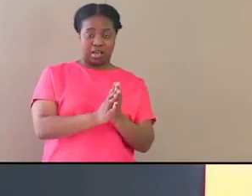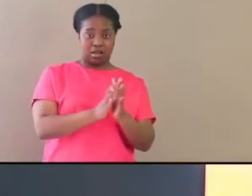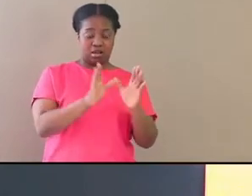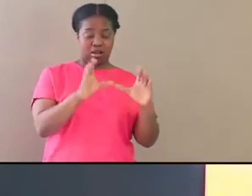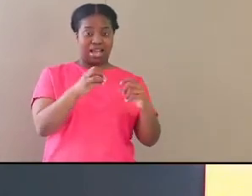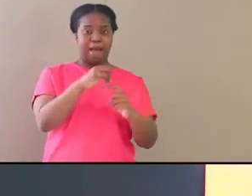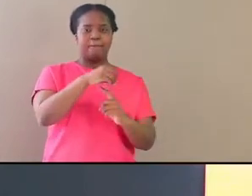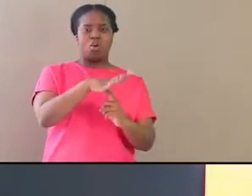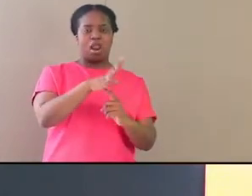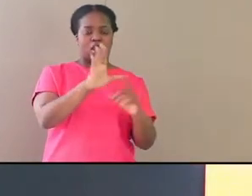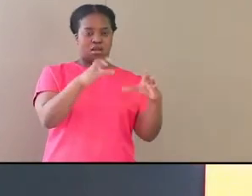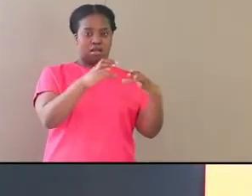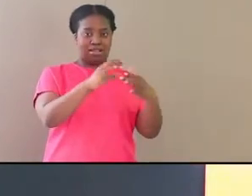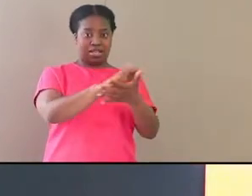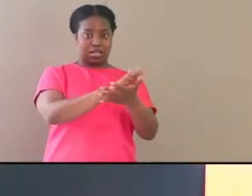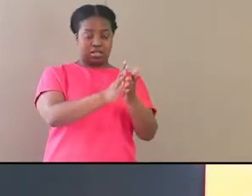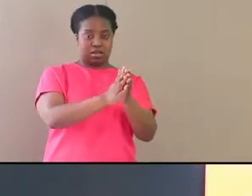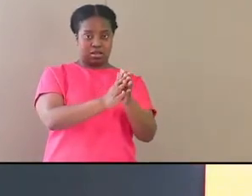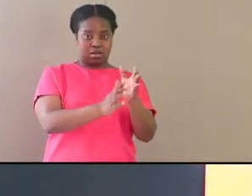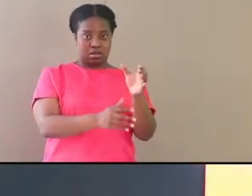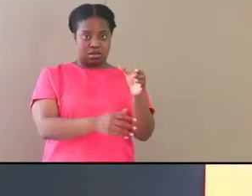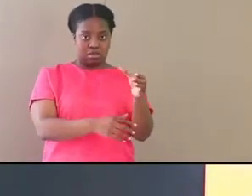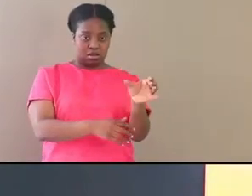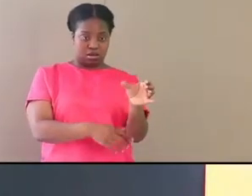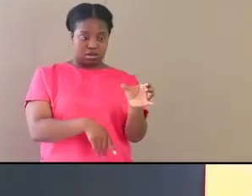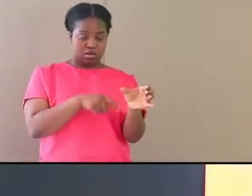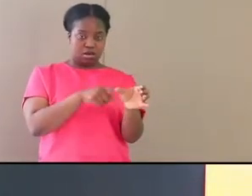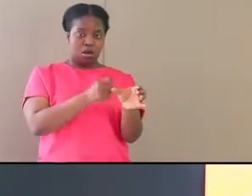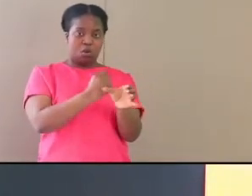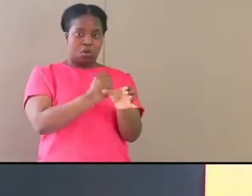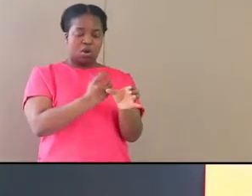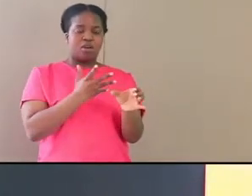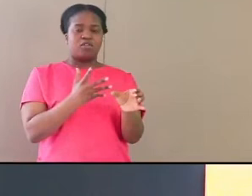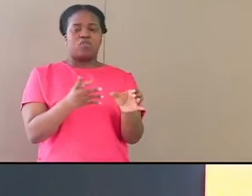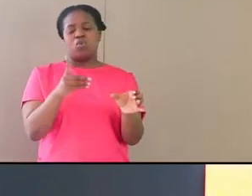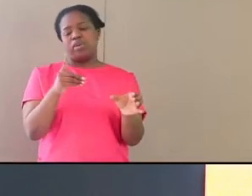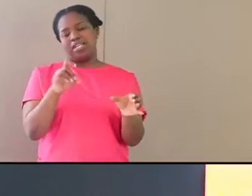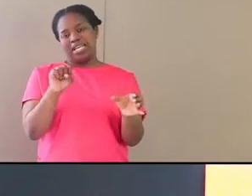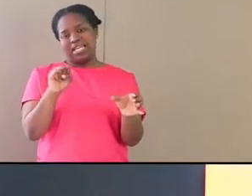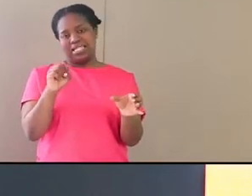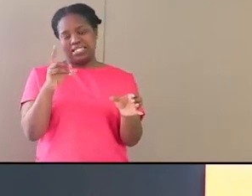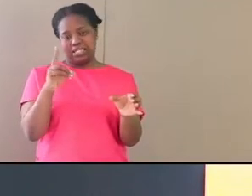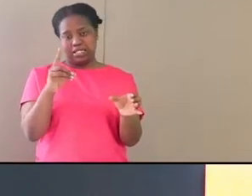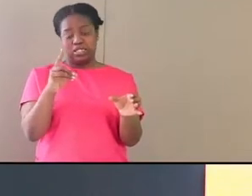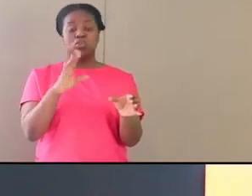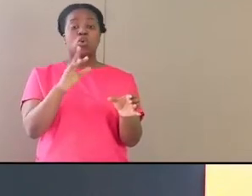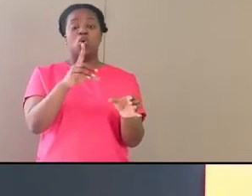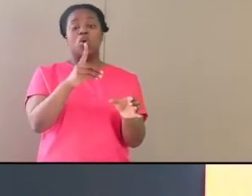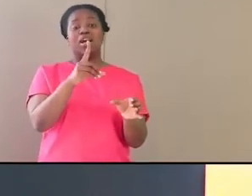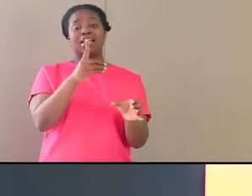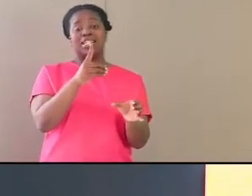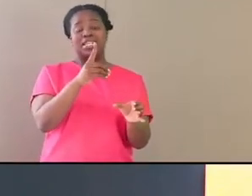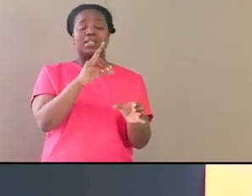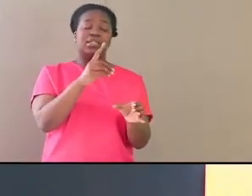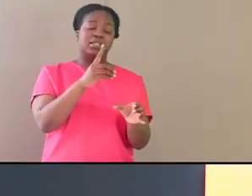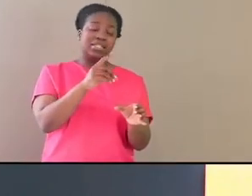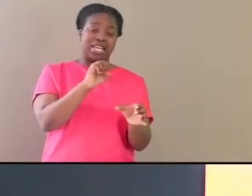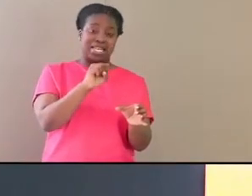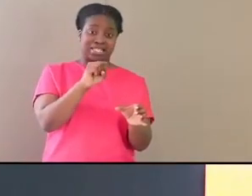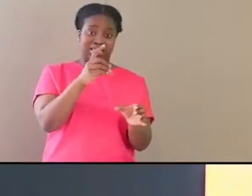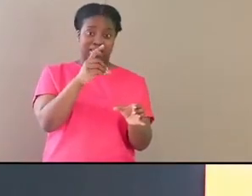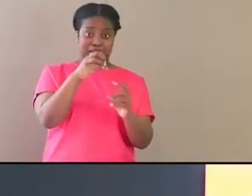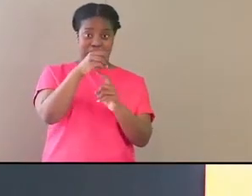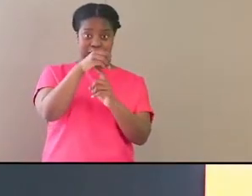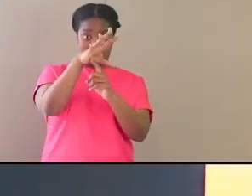one of the agencies that do the work for DSD and then we have DSD with a number of programs and